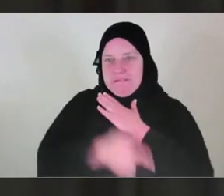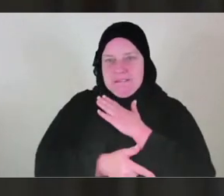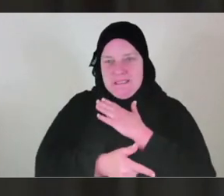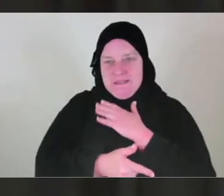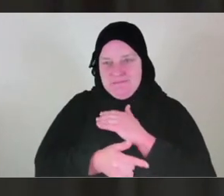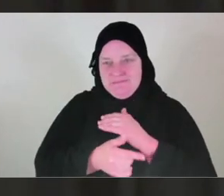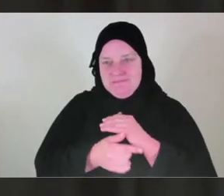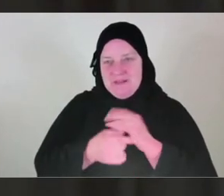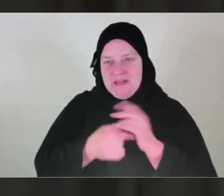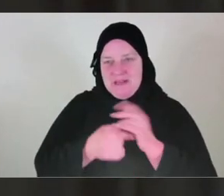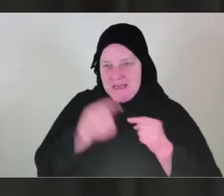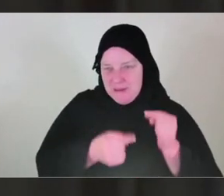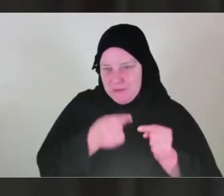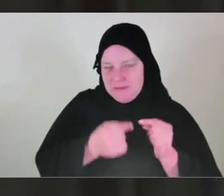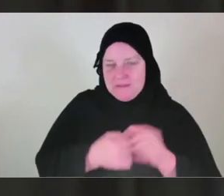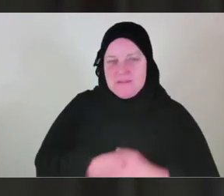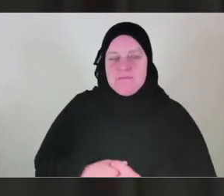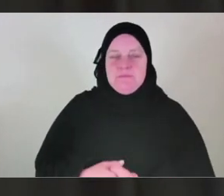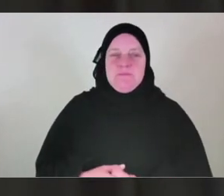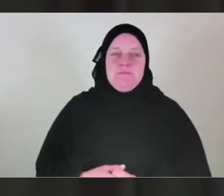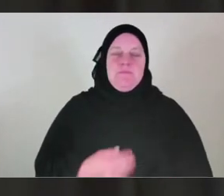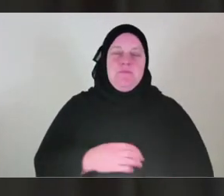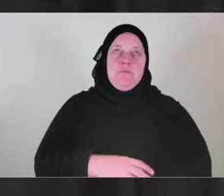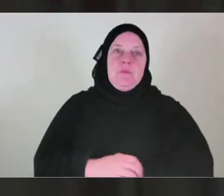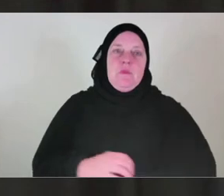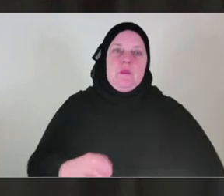base, let's look at it from,